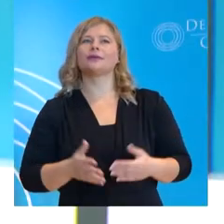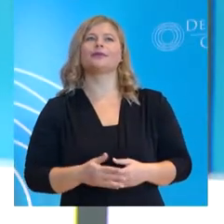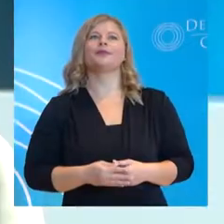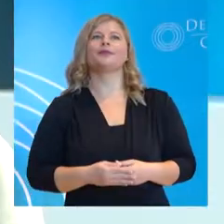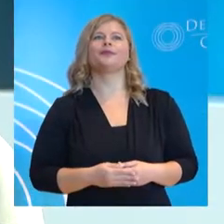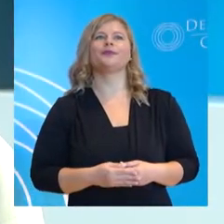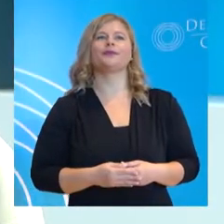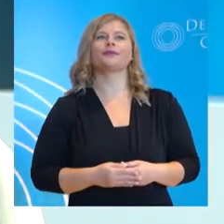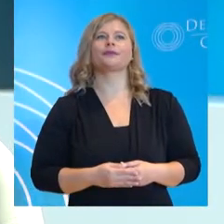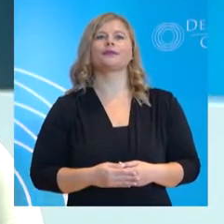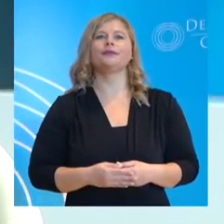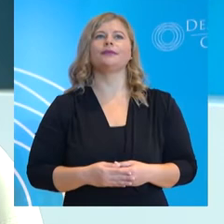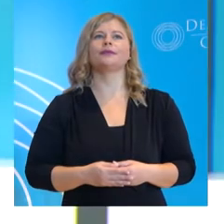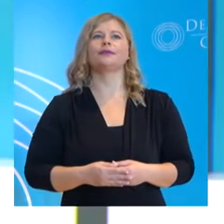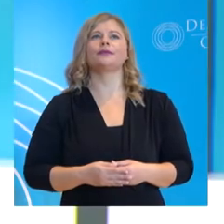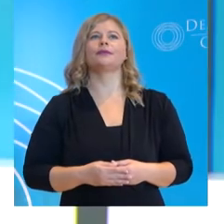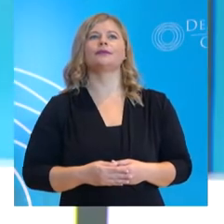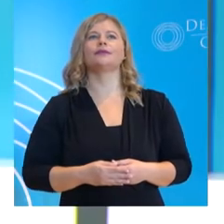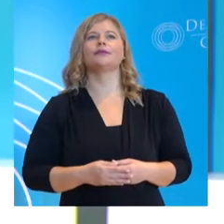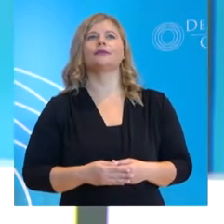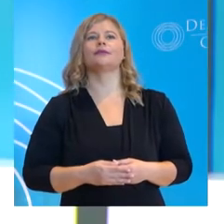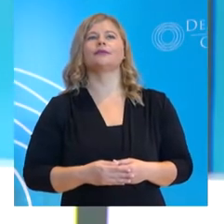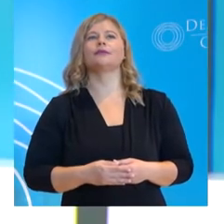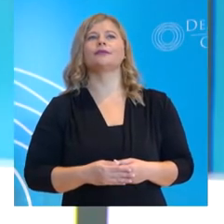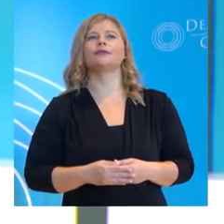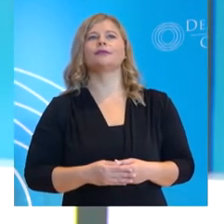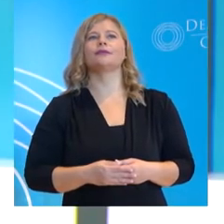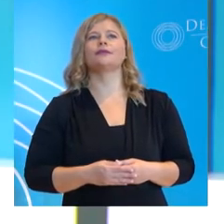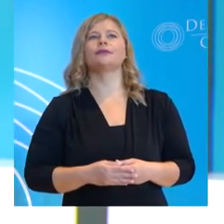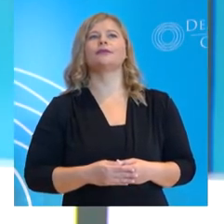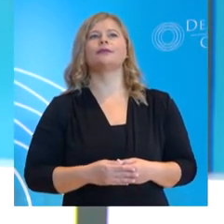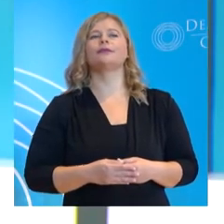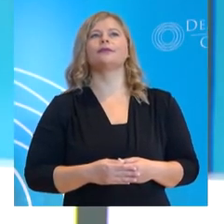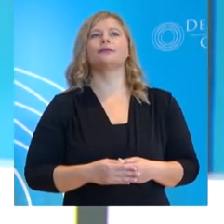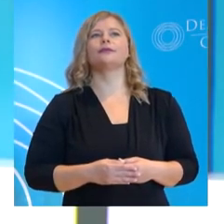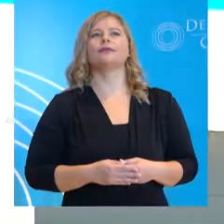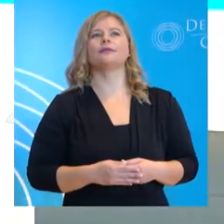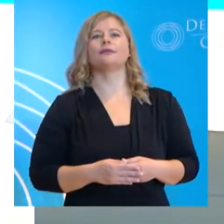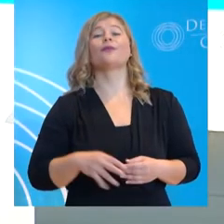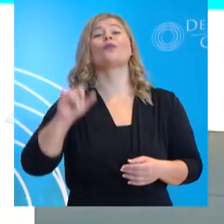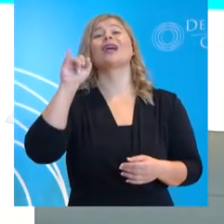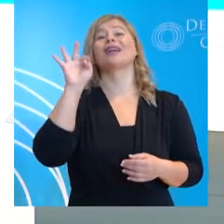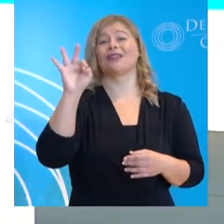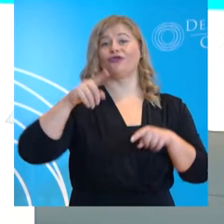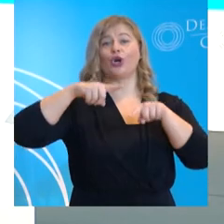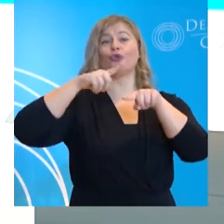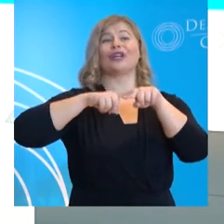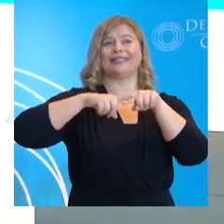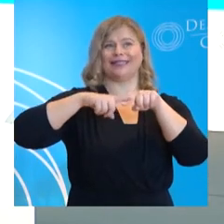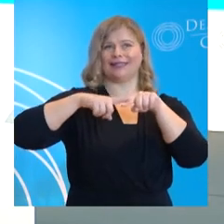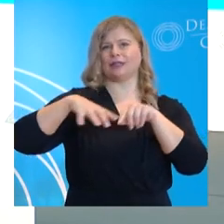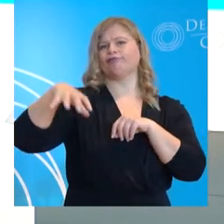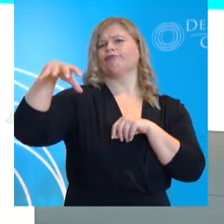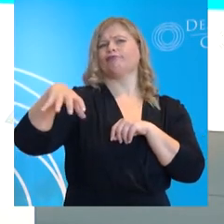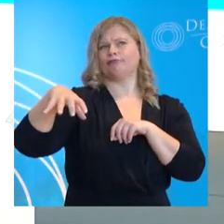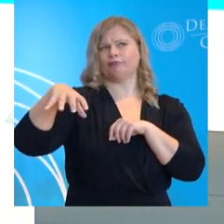if the vacuum is going to be occupied by other players, which is already happening. Look, I was also very clear when it comes to Northern Macedonia.